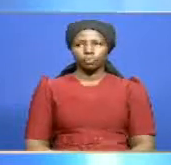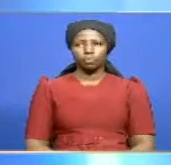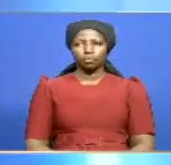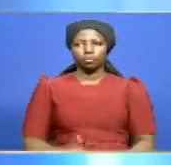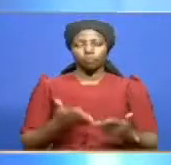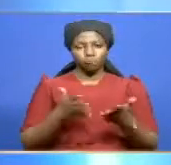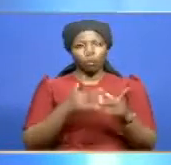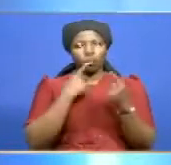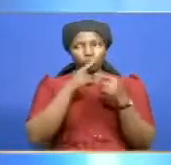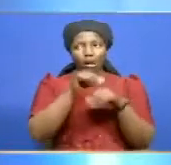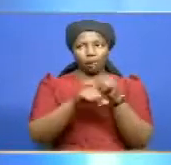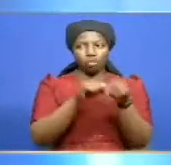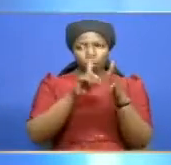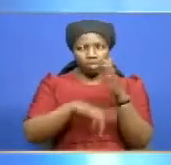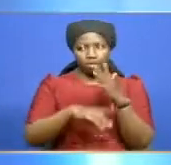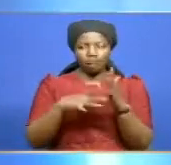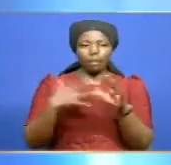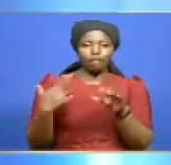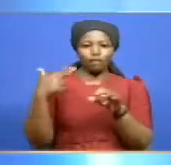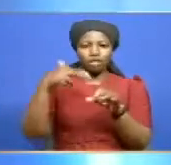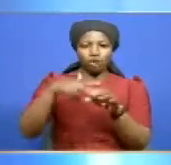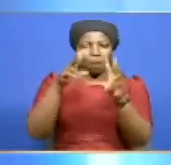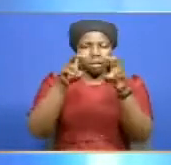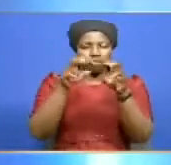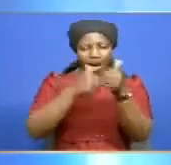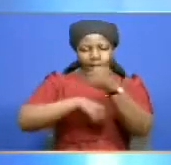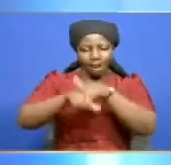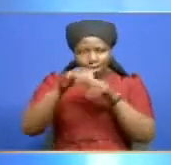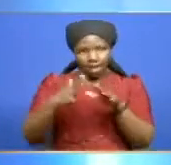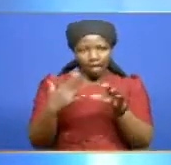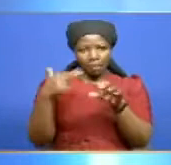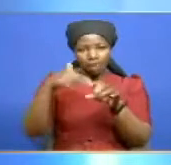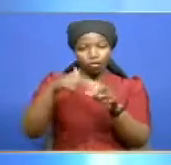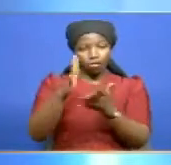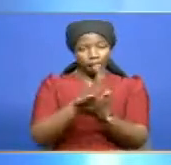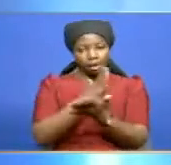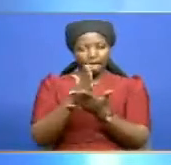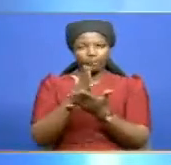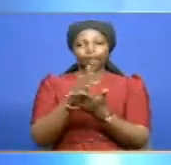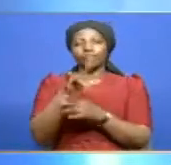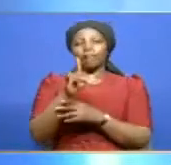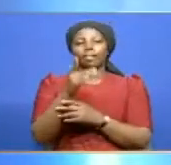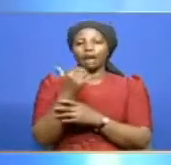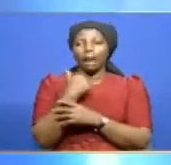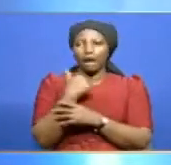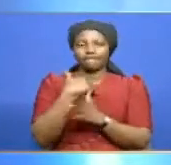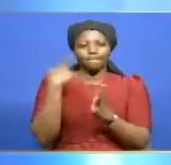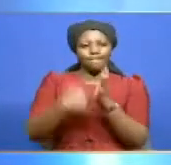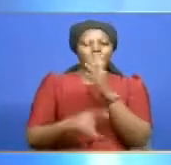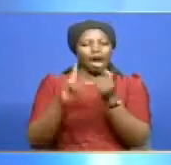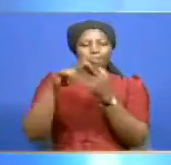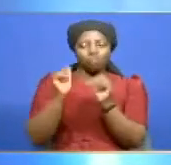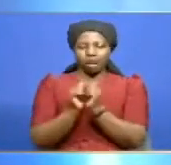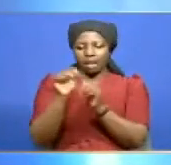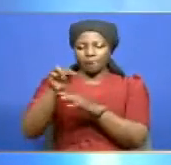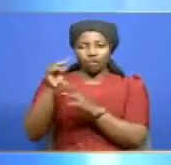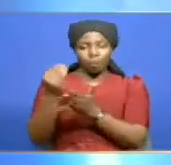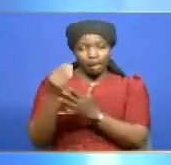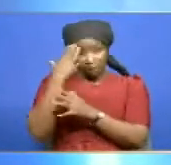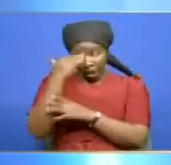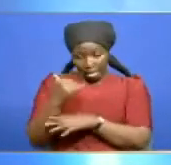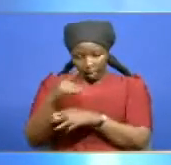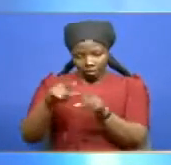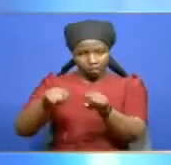Let's now talk about petroleum matters, and players in the petroleum sector faces fines of up to 10 million shillings for flouting